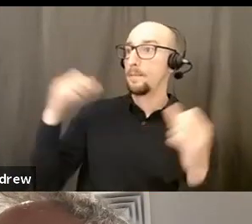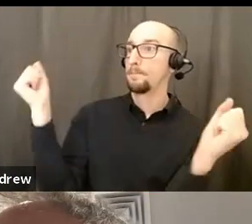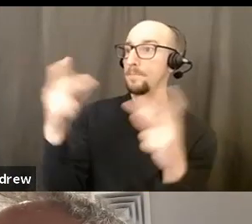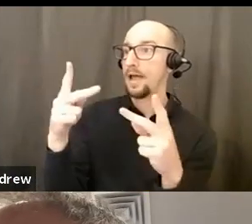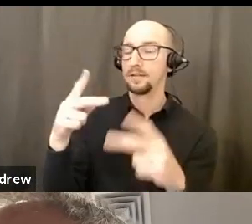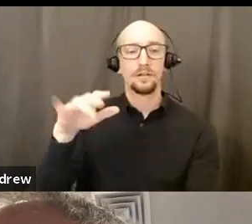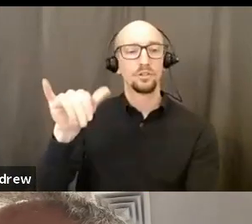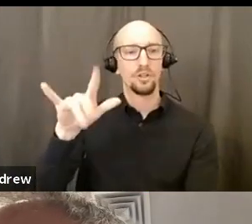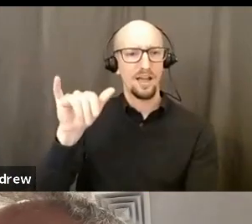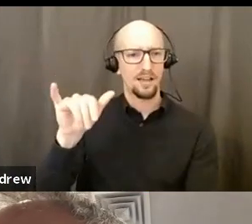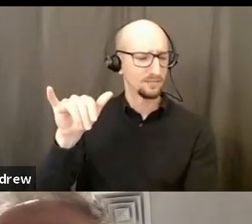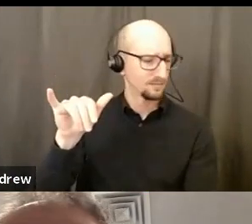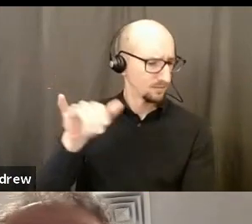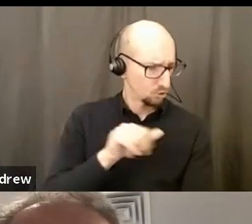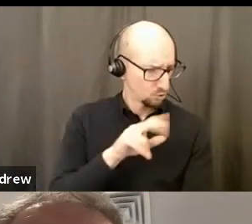16th.